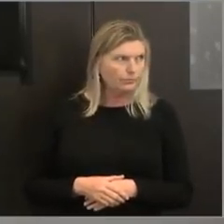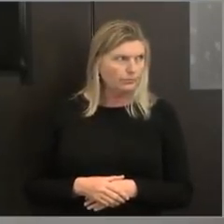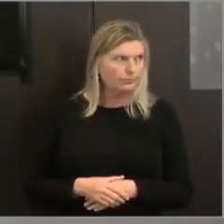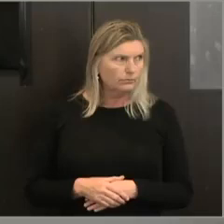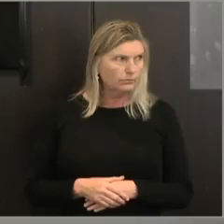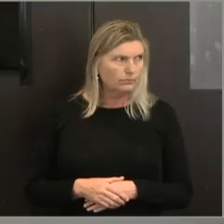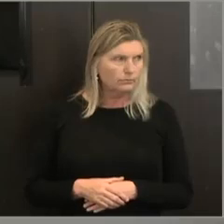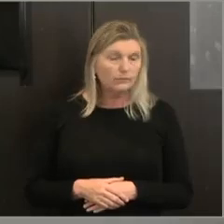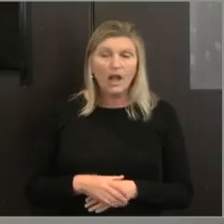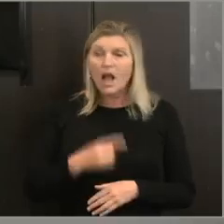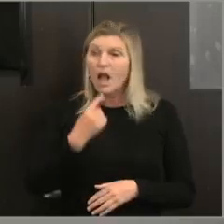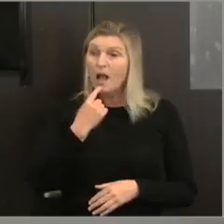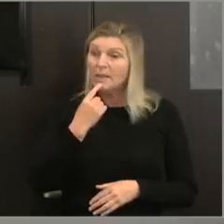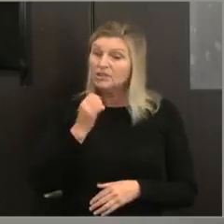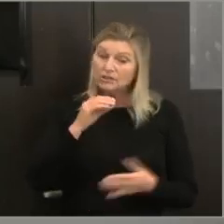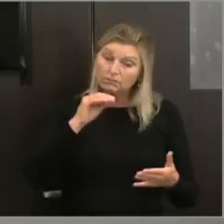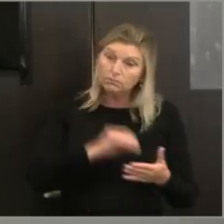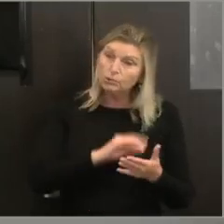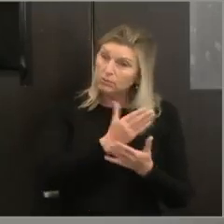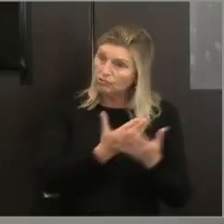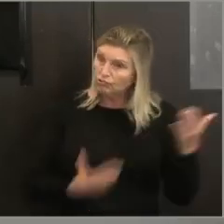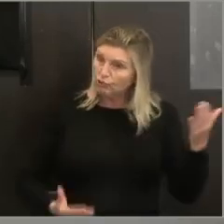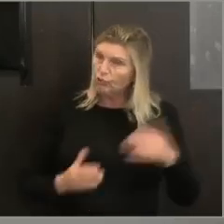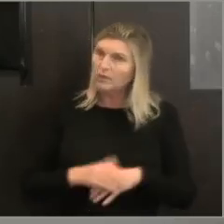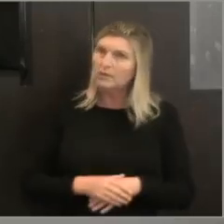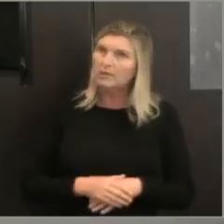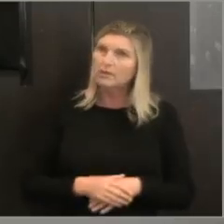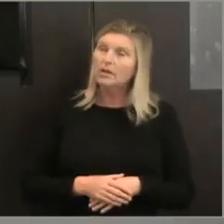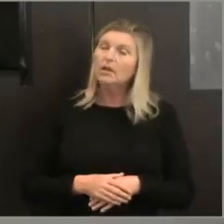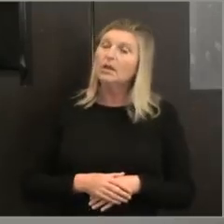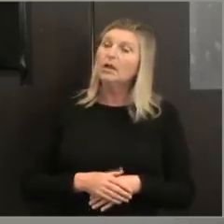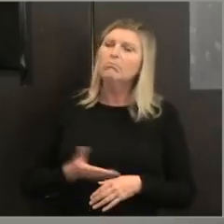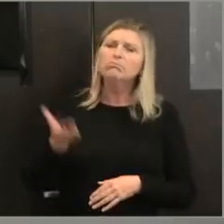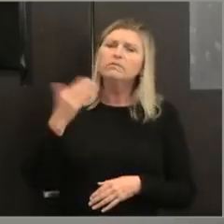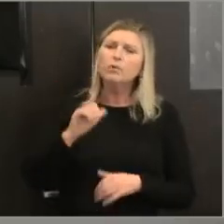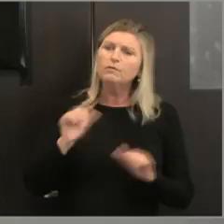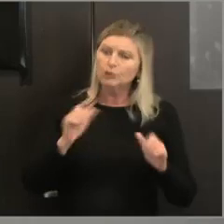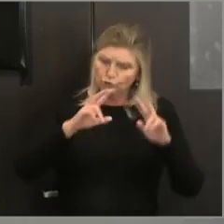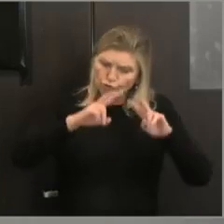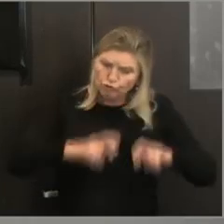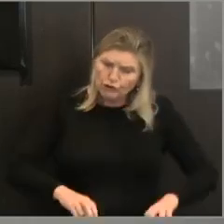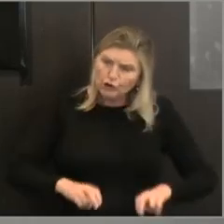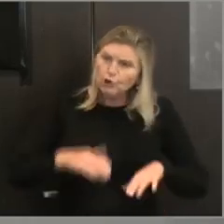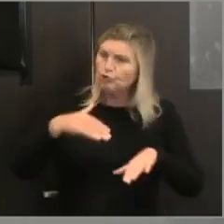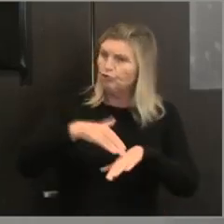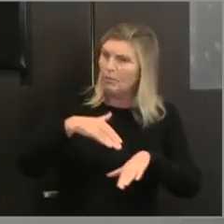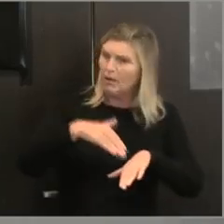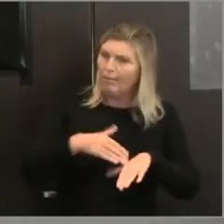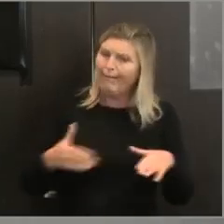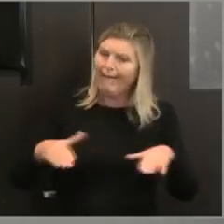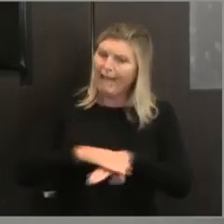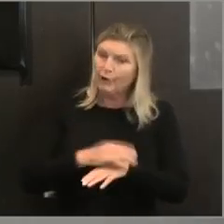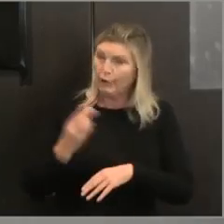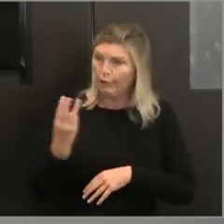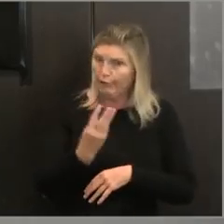I mentioned in my brief the work we've done in the criminal justice research on Canada, Australia, the United States and New